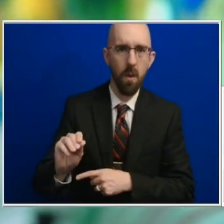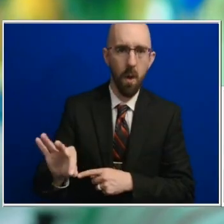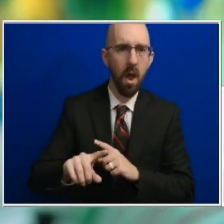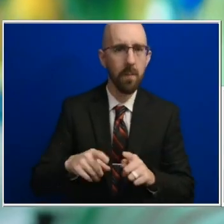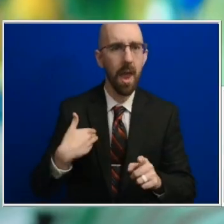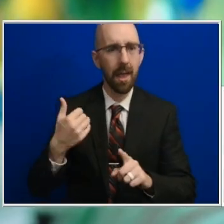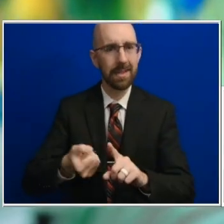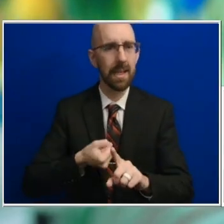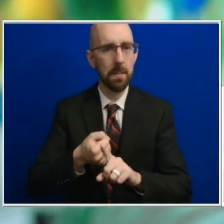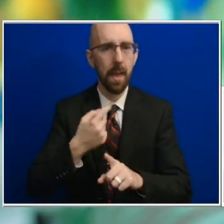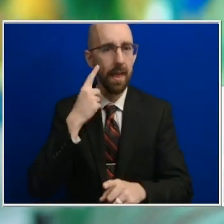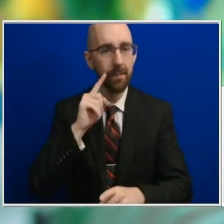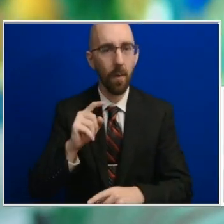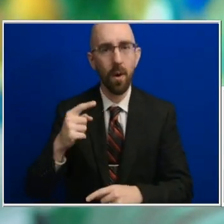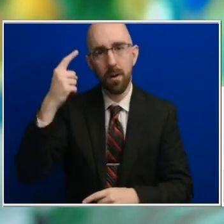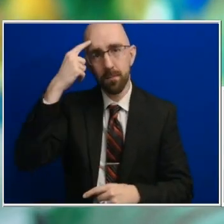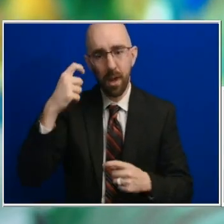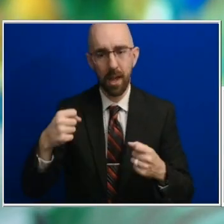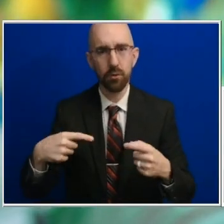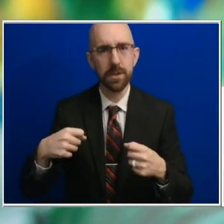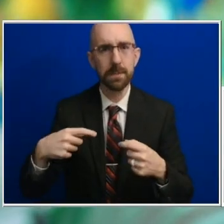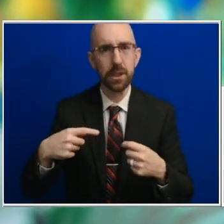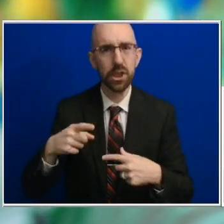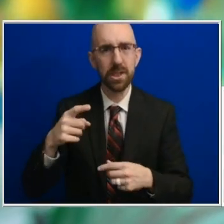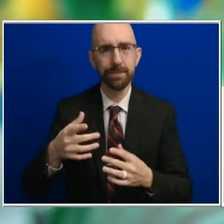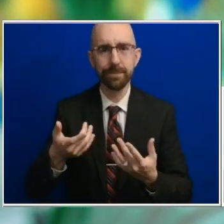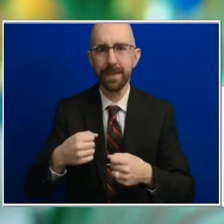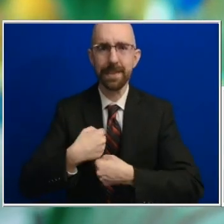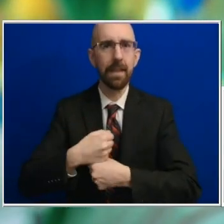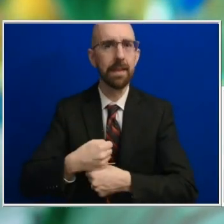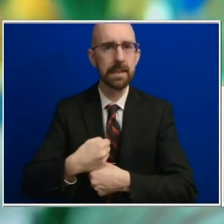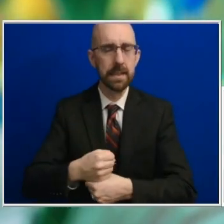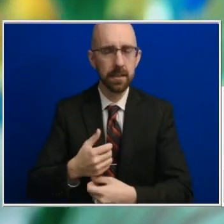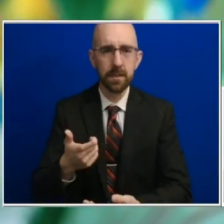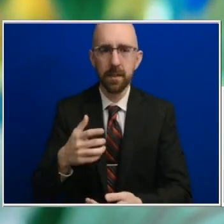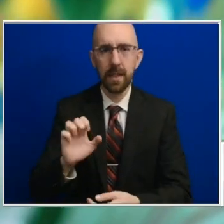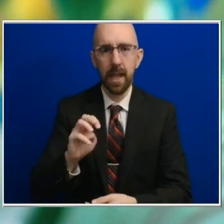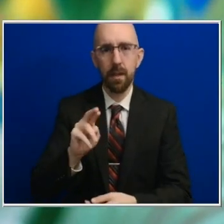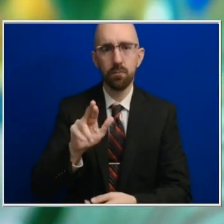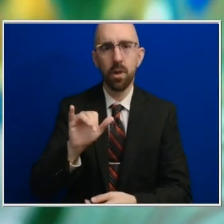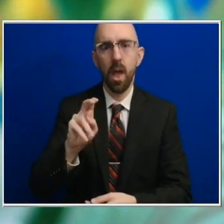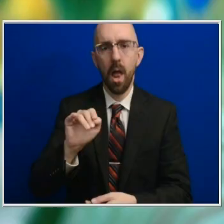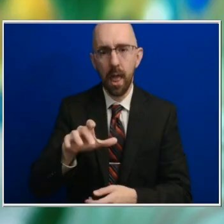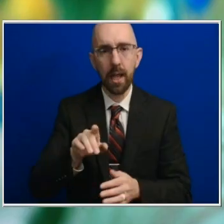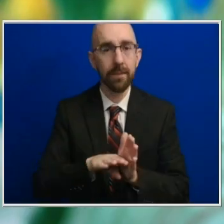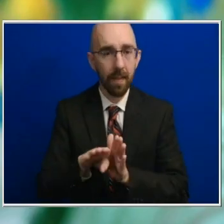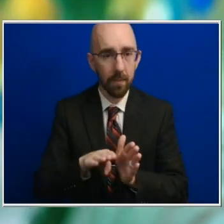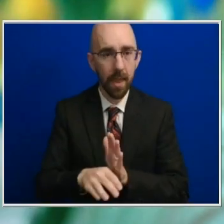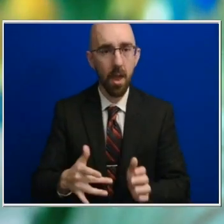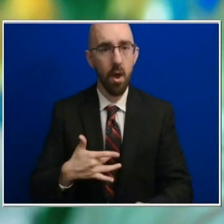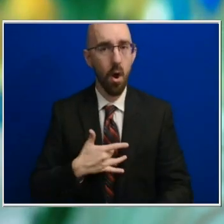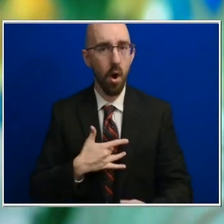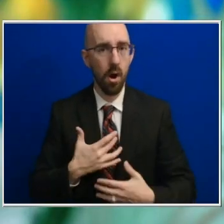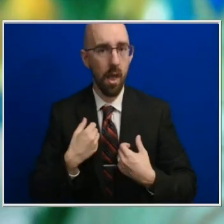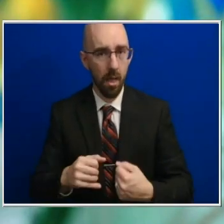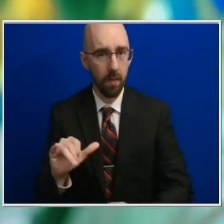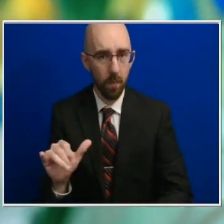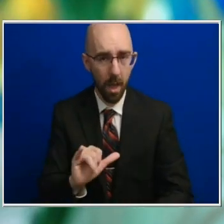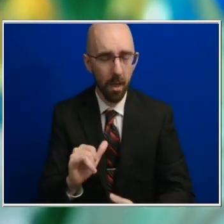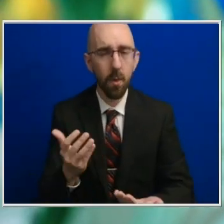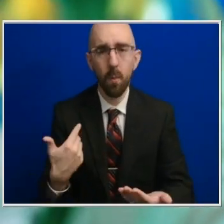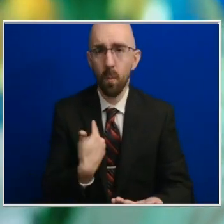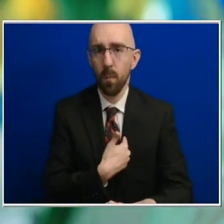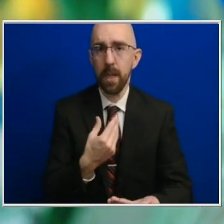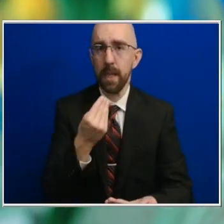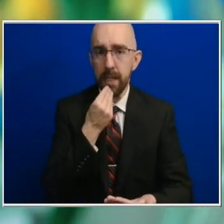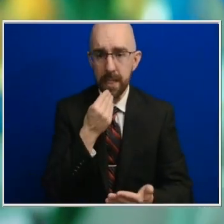say, neurotransmitter synthesis, for embryonic development, for cardiovascular health. So what we eat